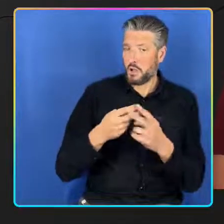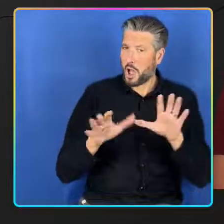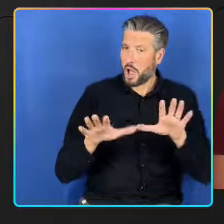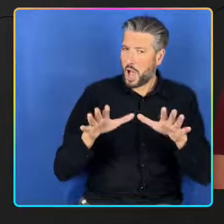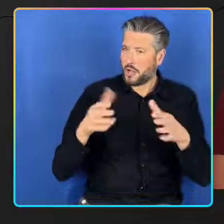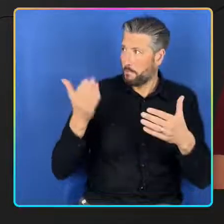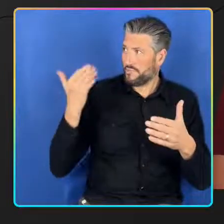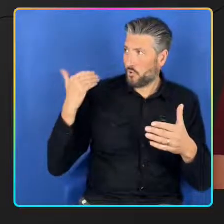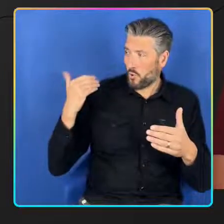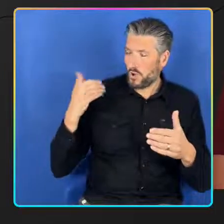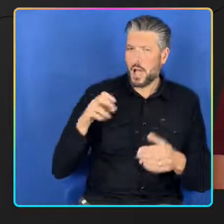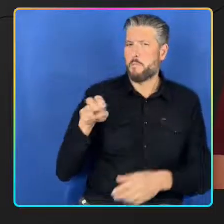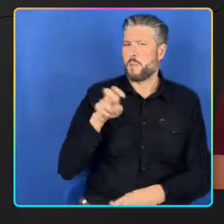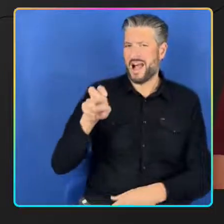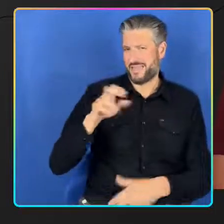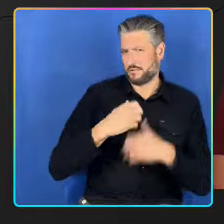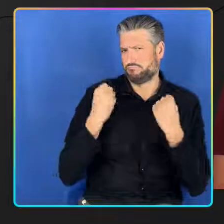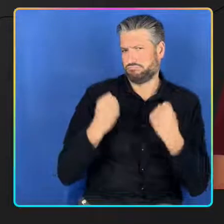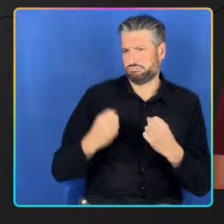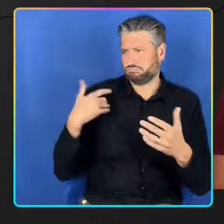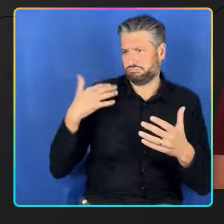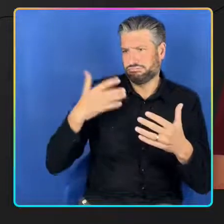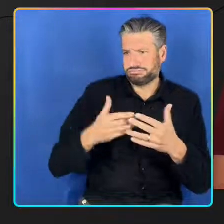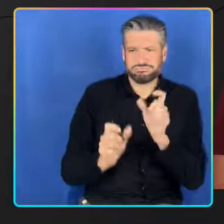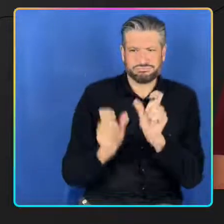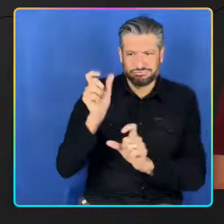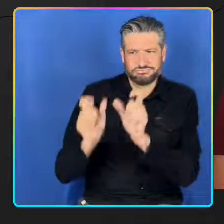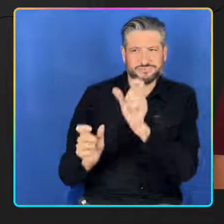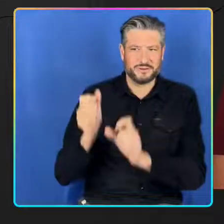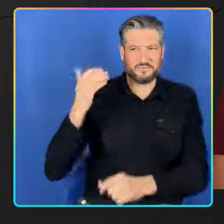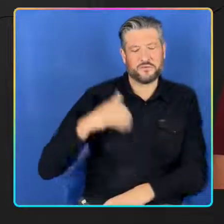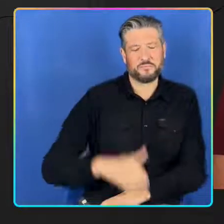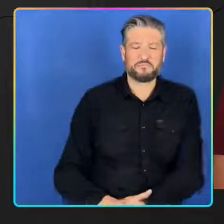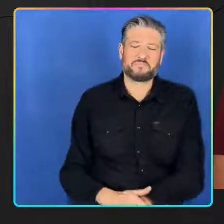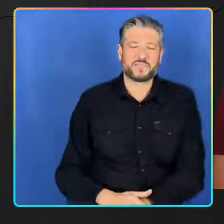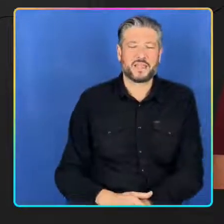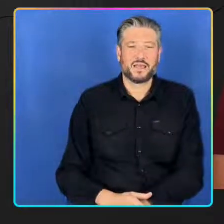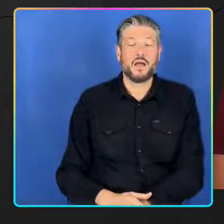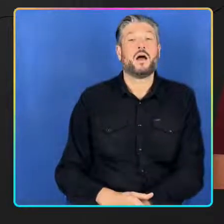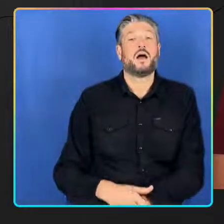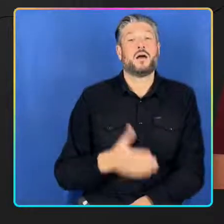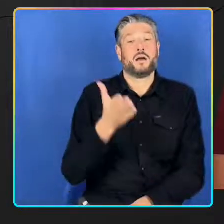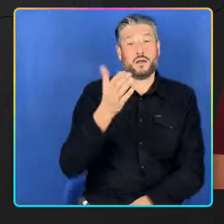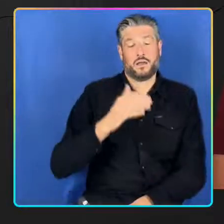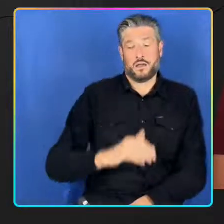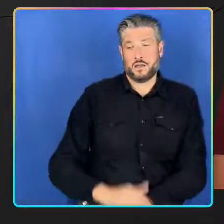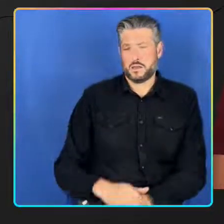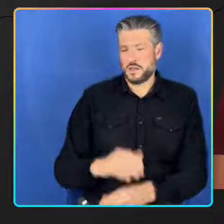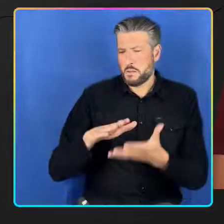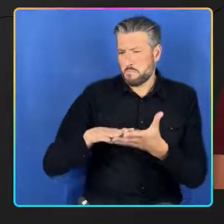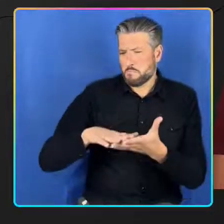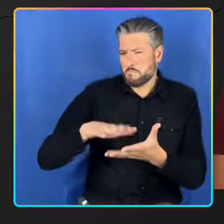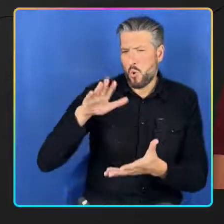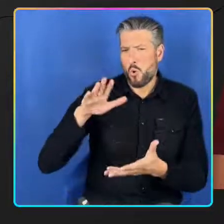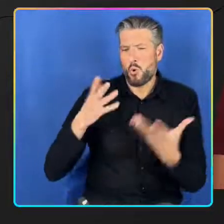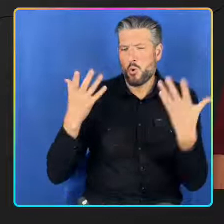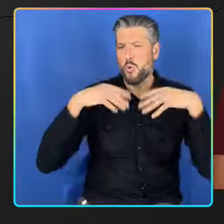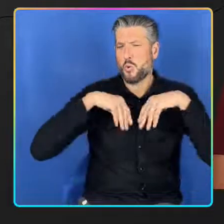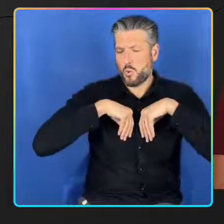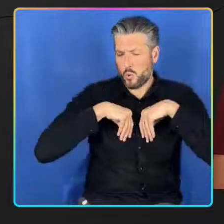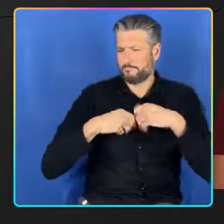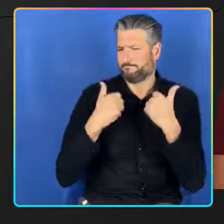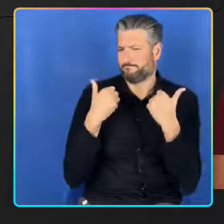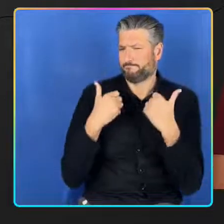work together. Very nice. What is the most useful thing you have learned in AI?